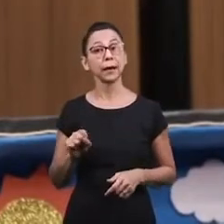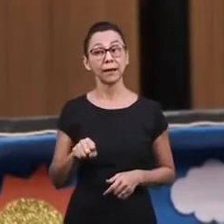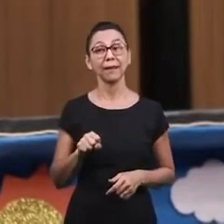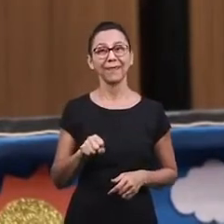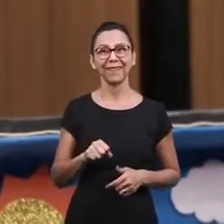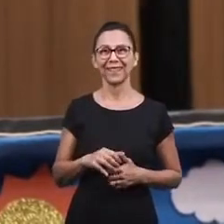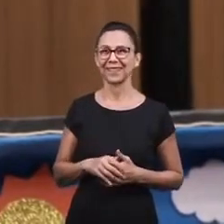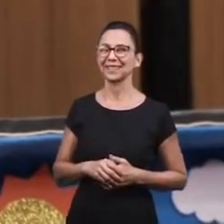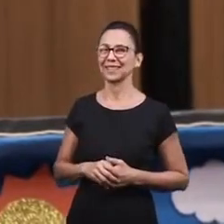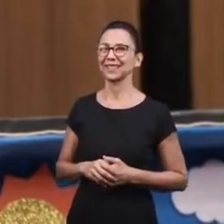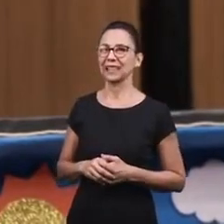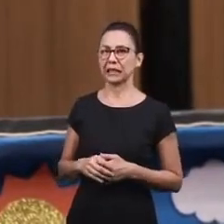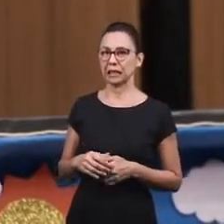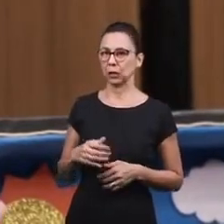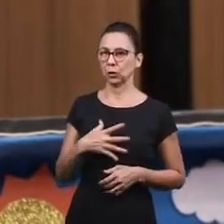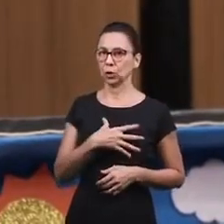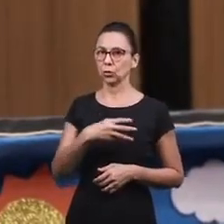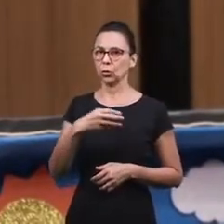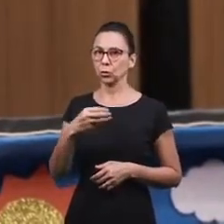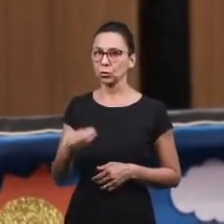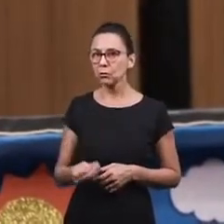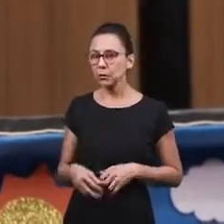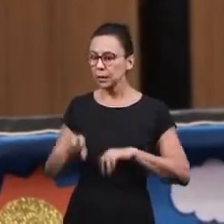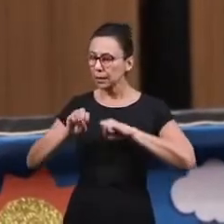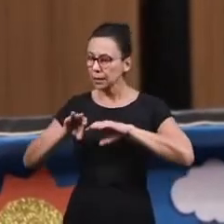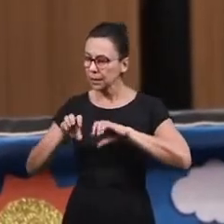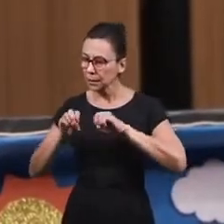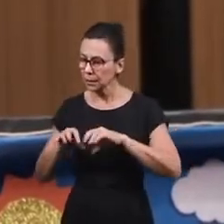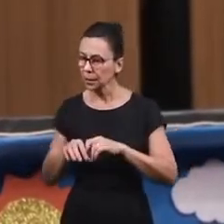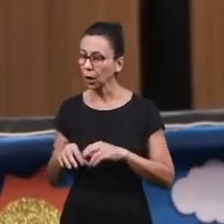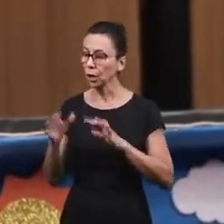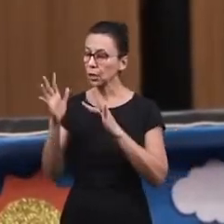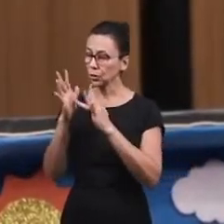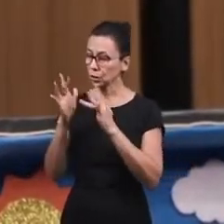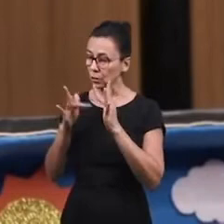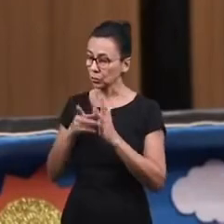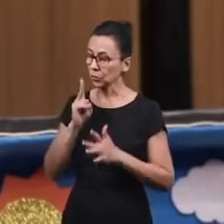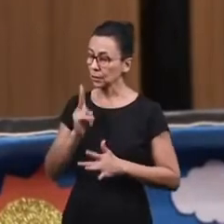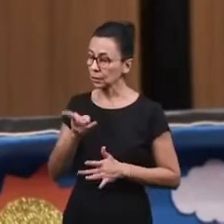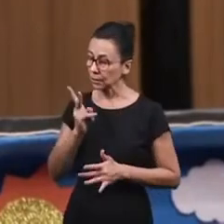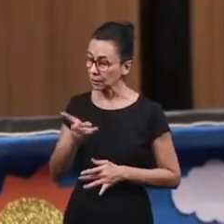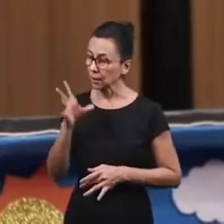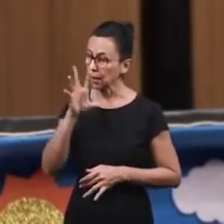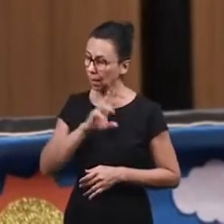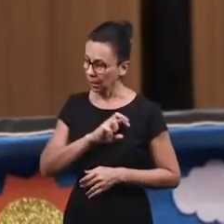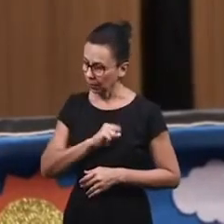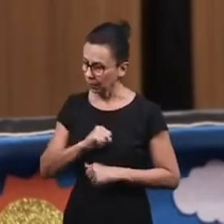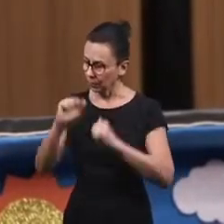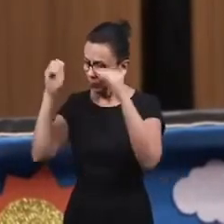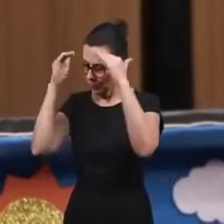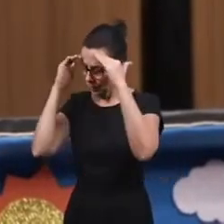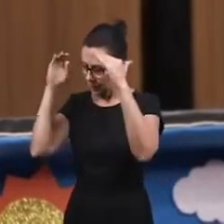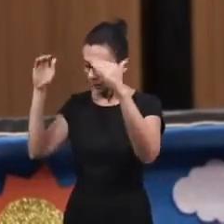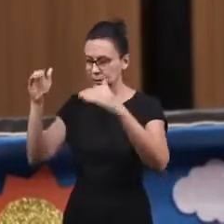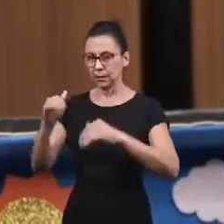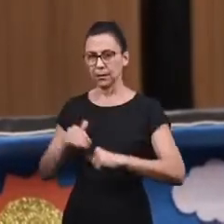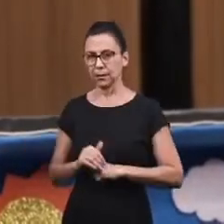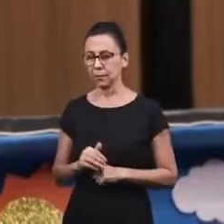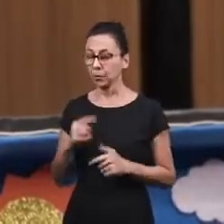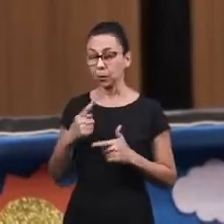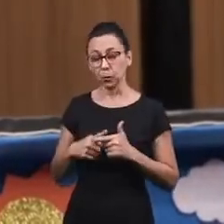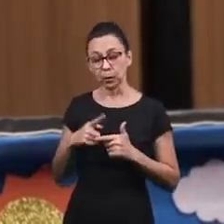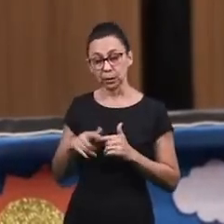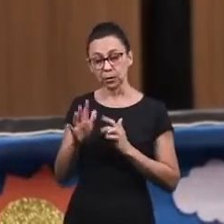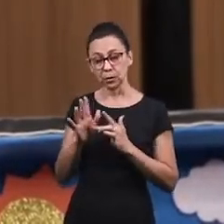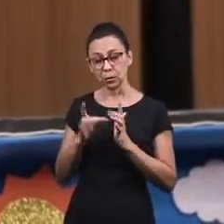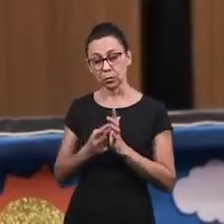one that can give us a solution to our problems. Let's bring our children to love and to honor Jesus, because he is the